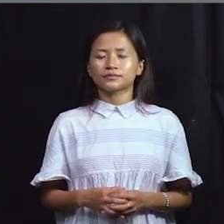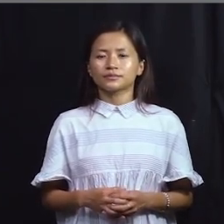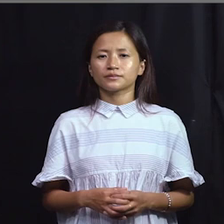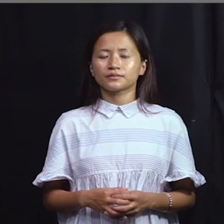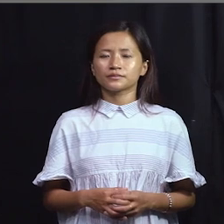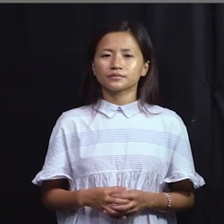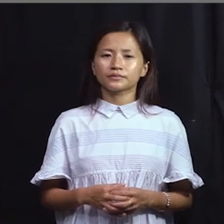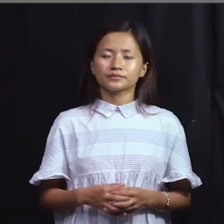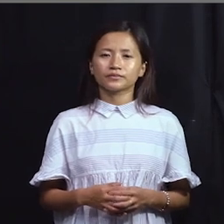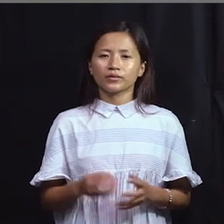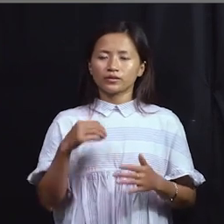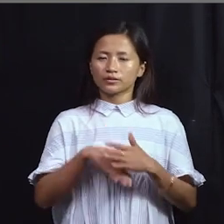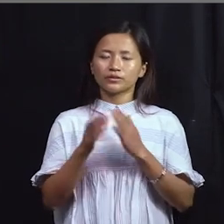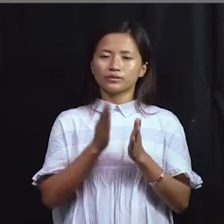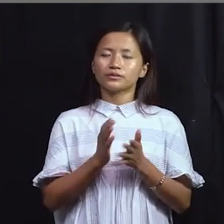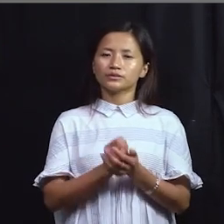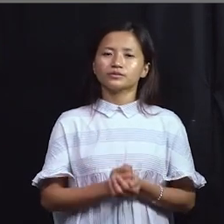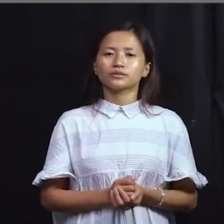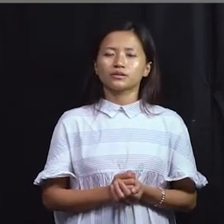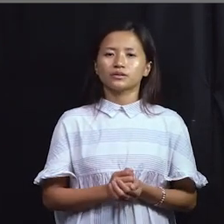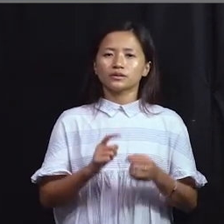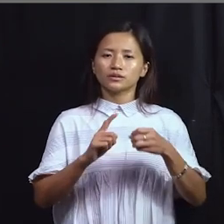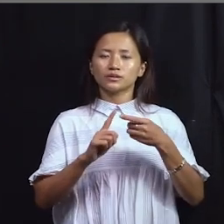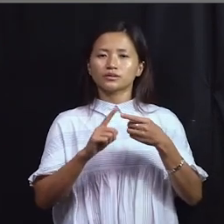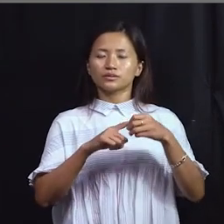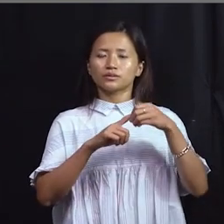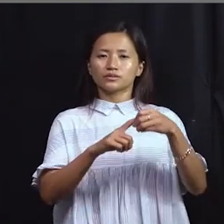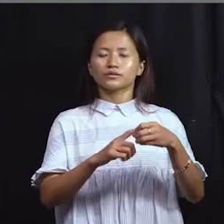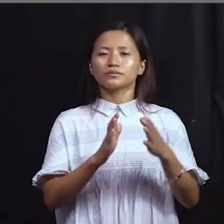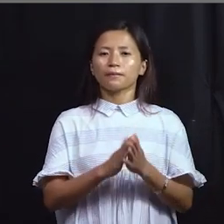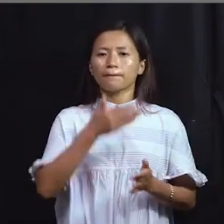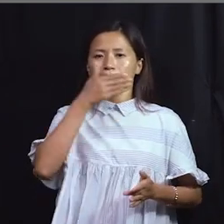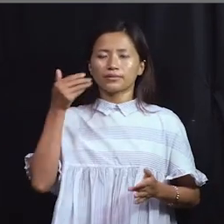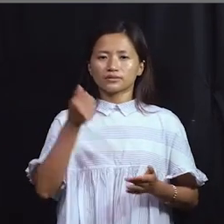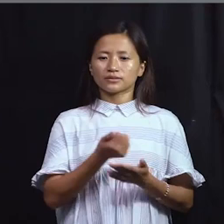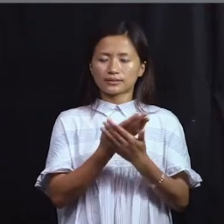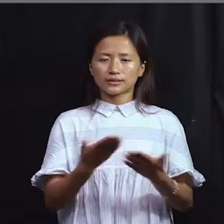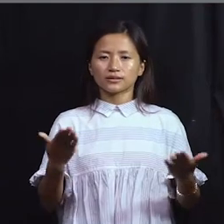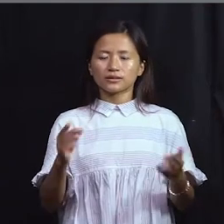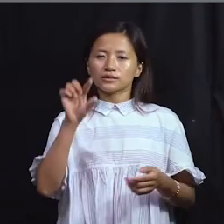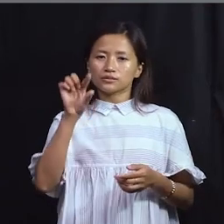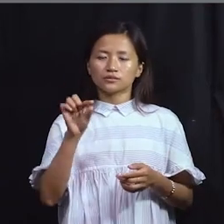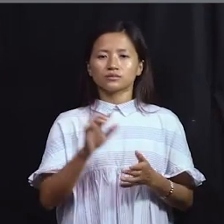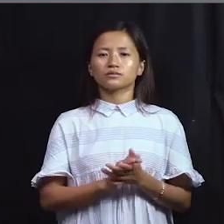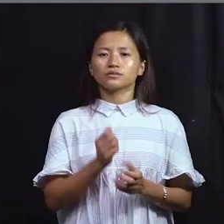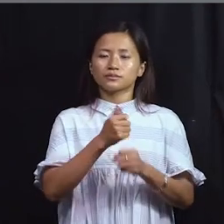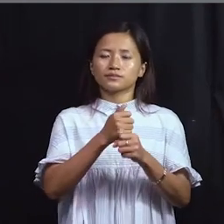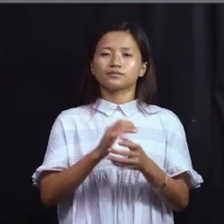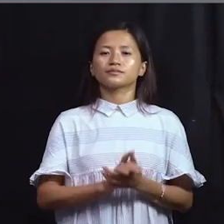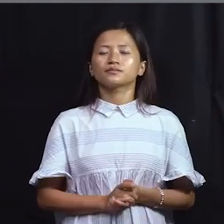in order to achieve this reduction in inequalities of income and wealth, the best thing the government should do is